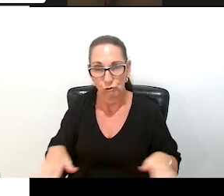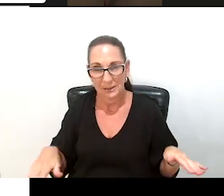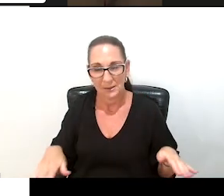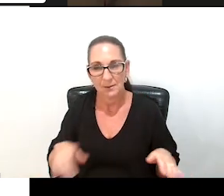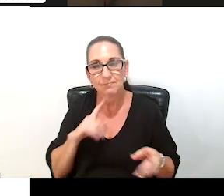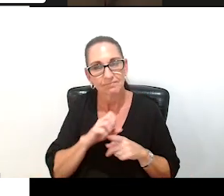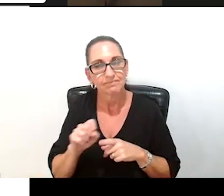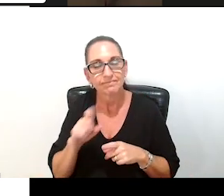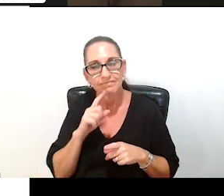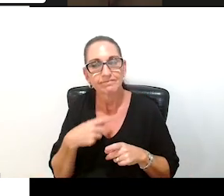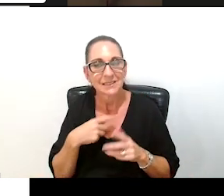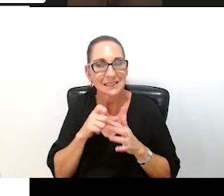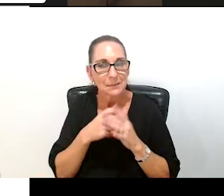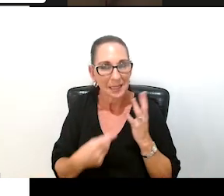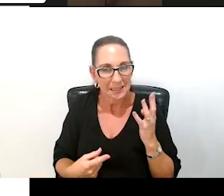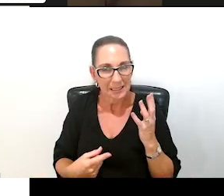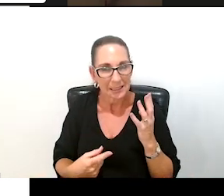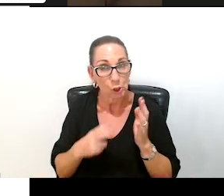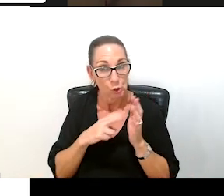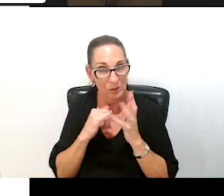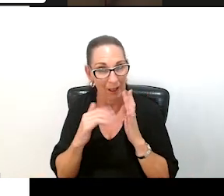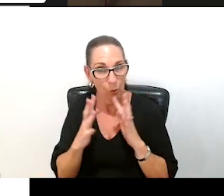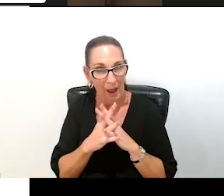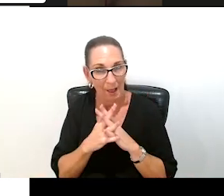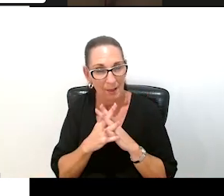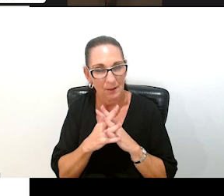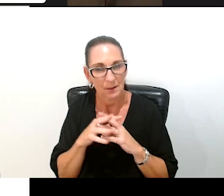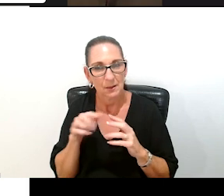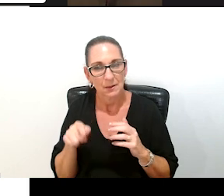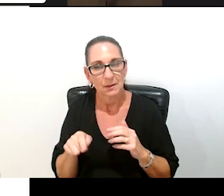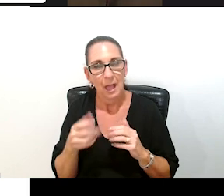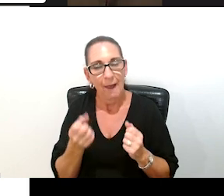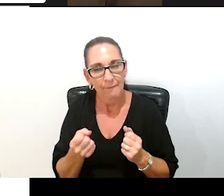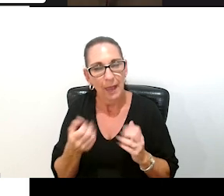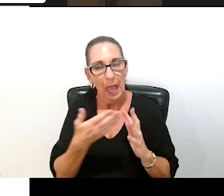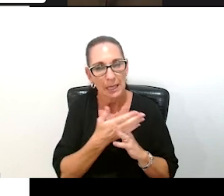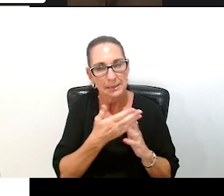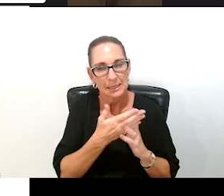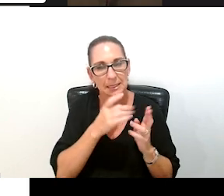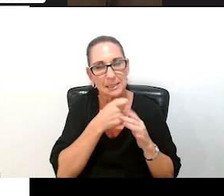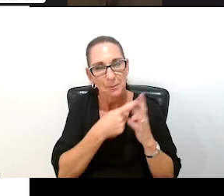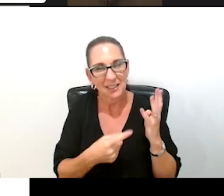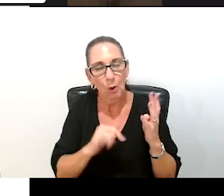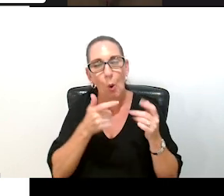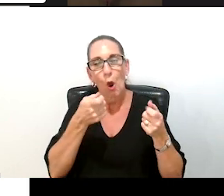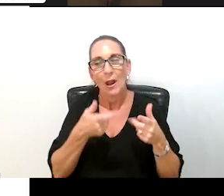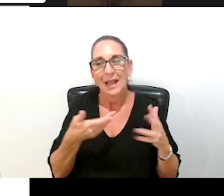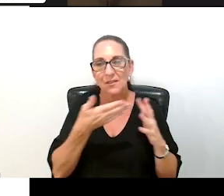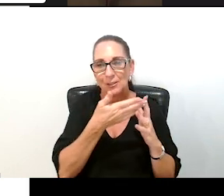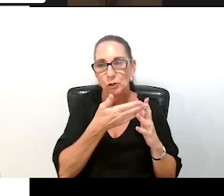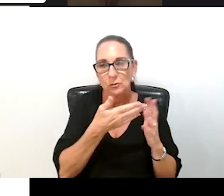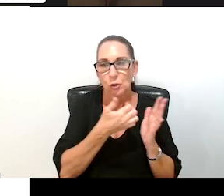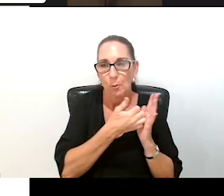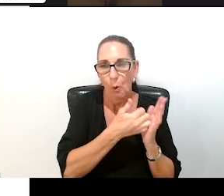disability in New South Wales had accessed a disability or early intervention support by the time they turned